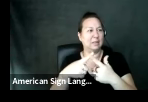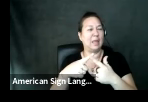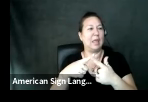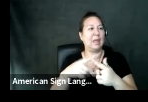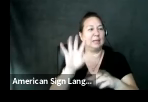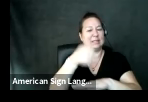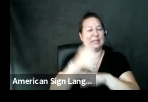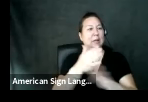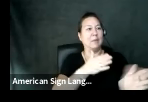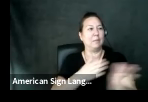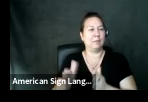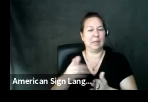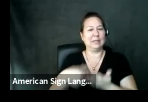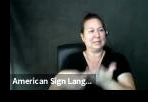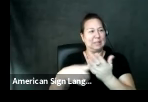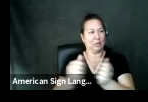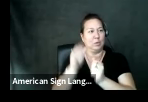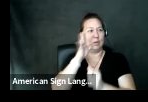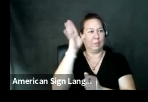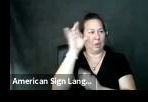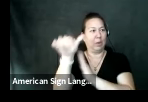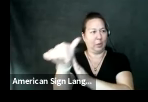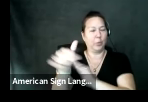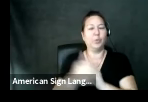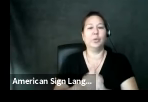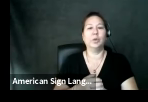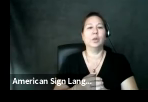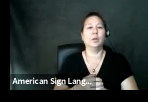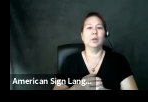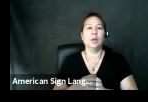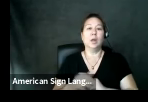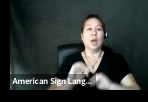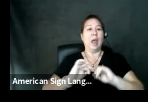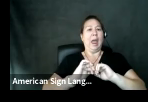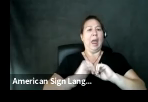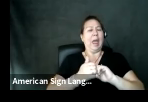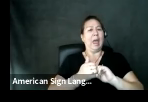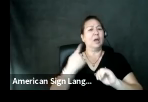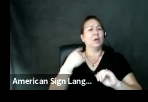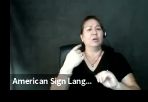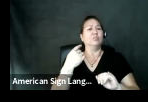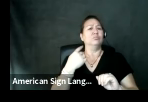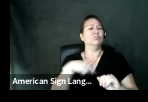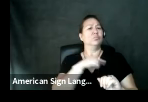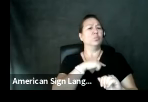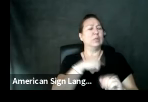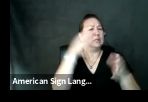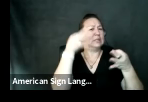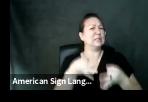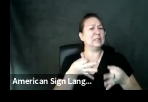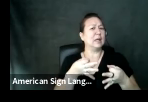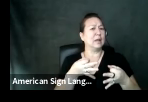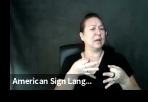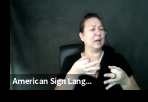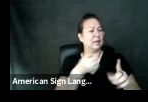So on the next slide, how is a student found eligible for special education, or what do they need? So two things have to